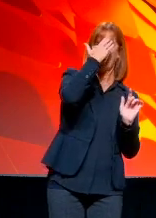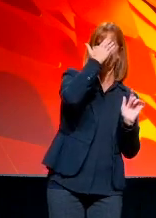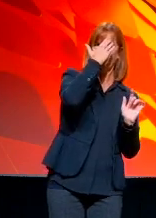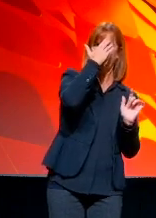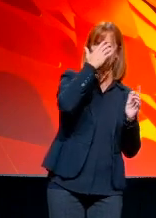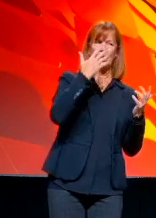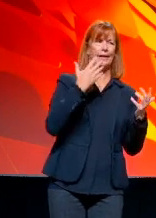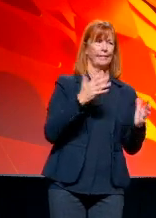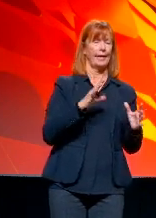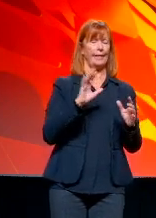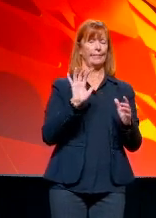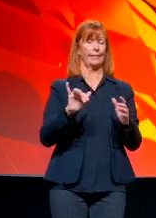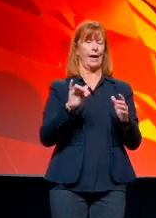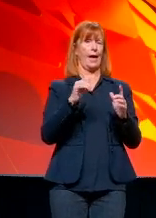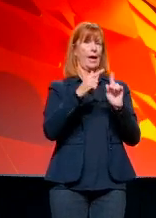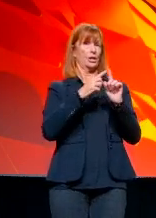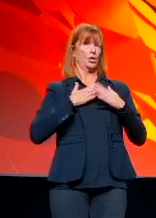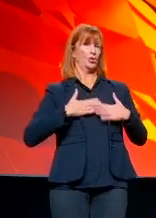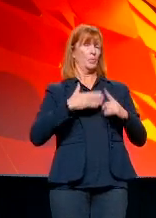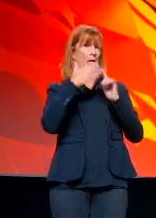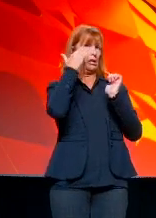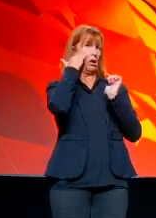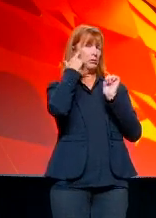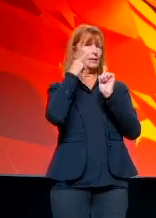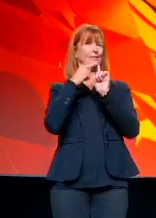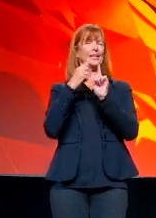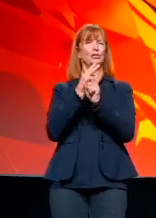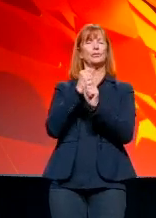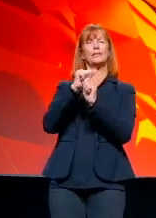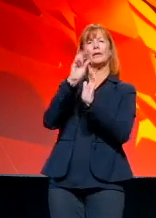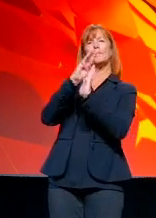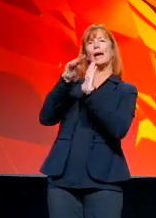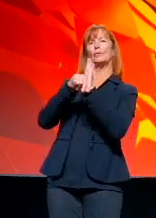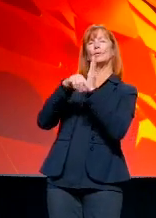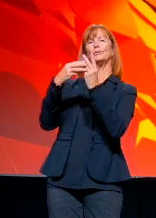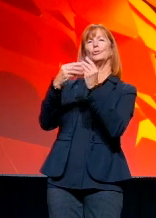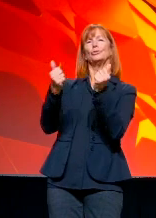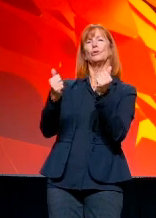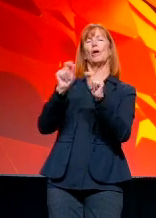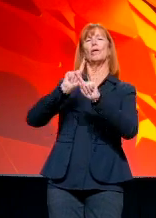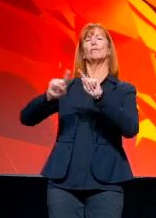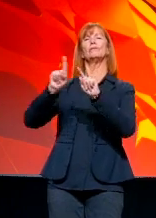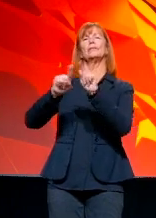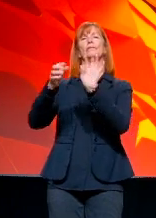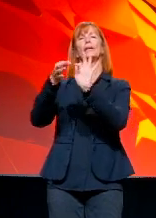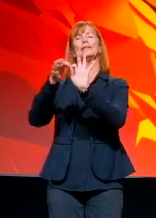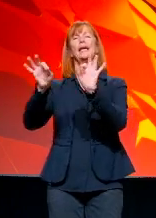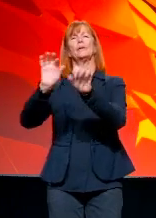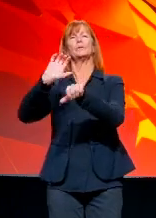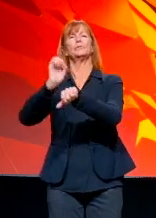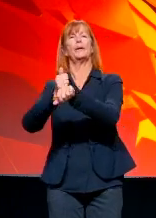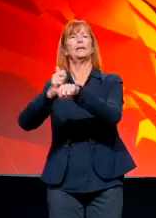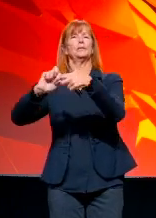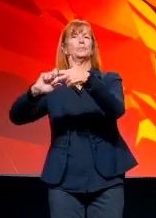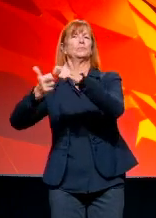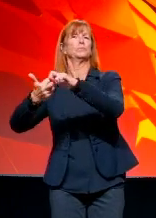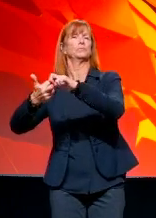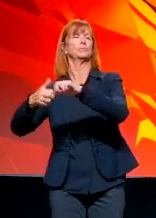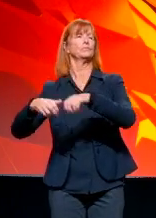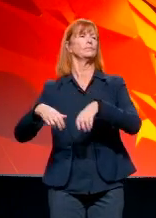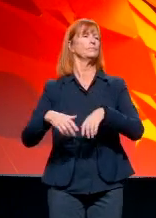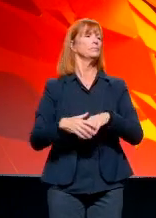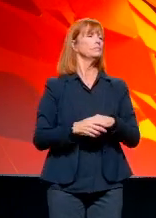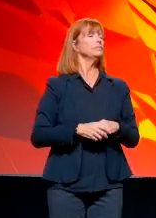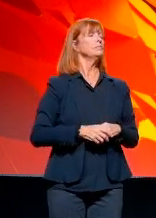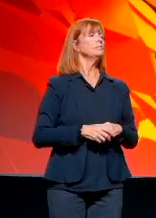can actually use them as a backbone to solve a variety of language processing, language understanding problem, right? So we can use it